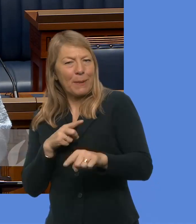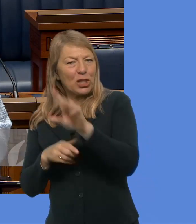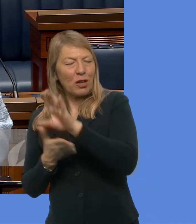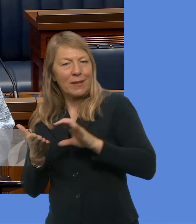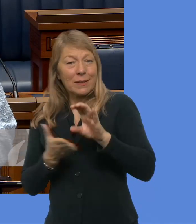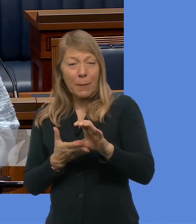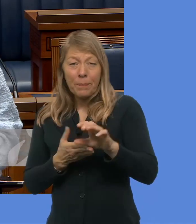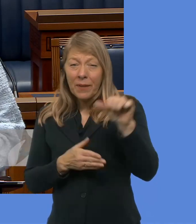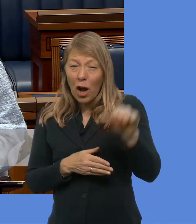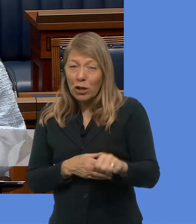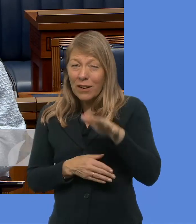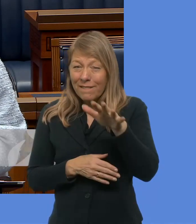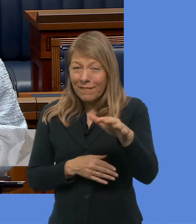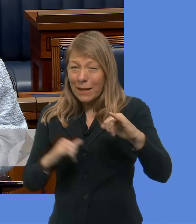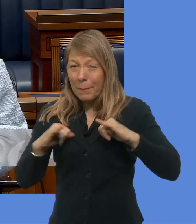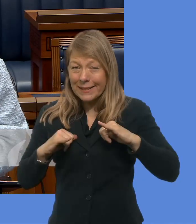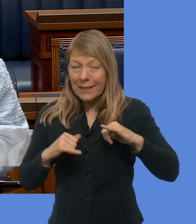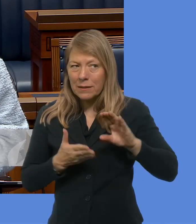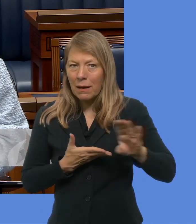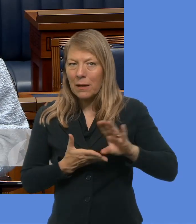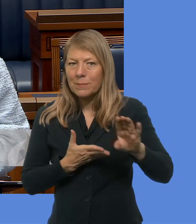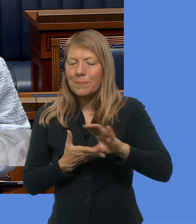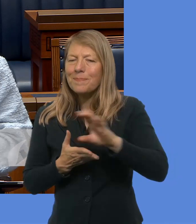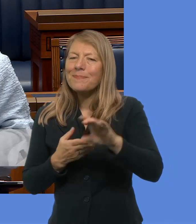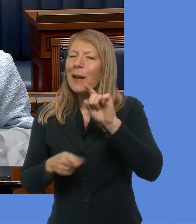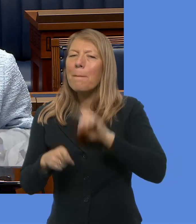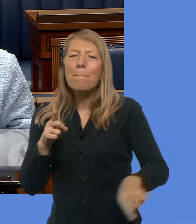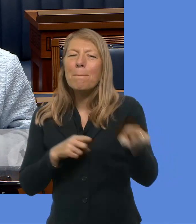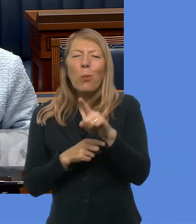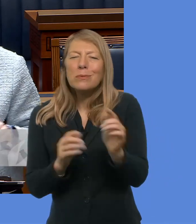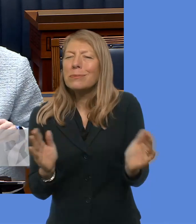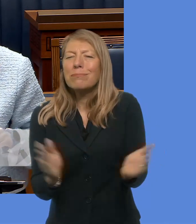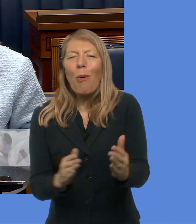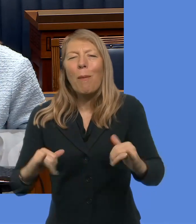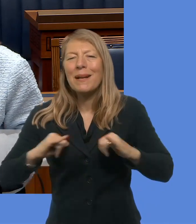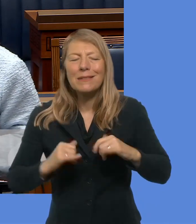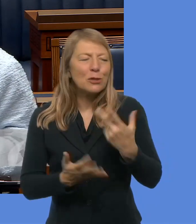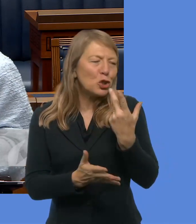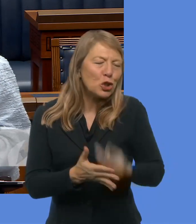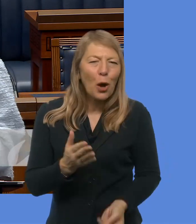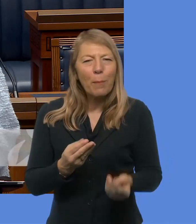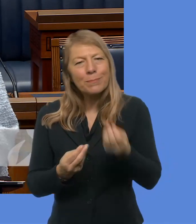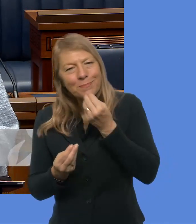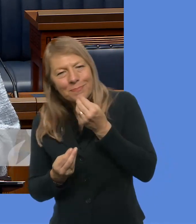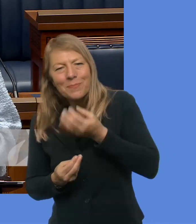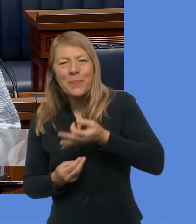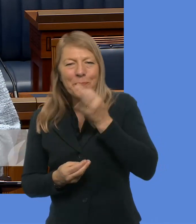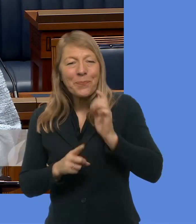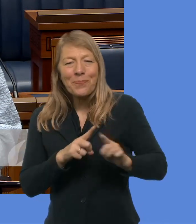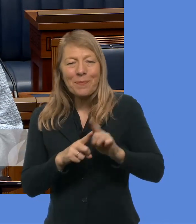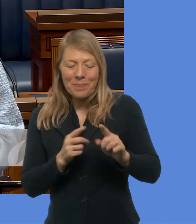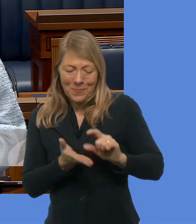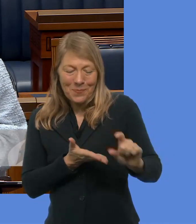rate reduction, and the majority of those were small independent retailers. It helped businesses get started, supported jobs, and